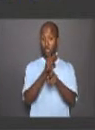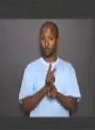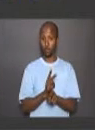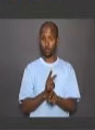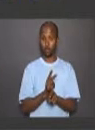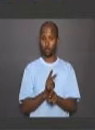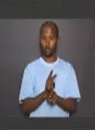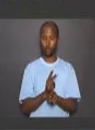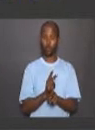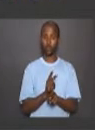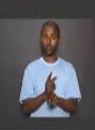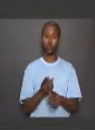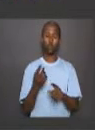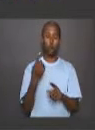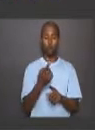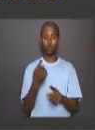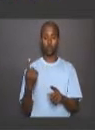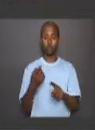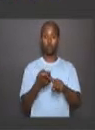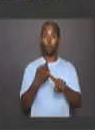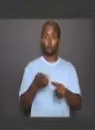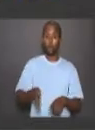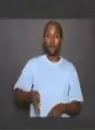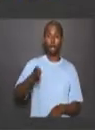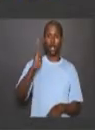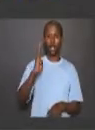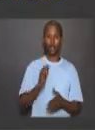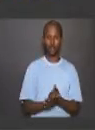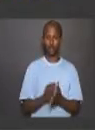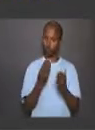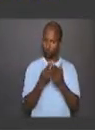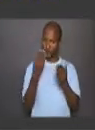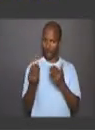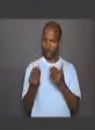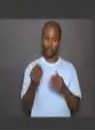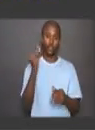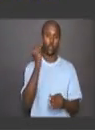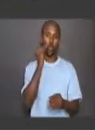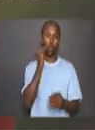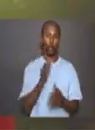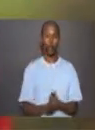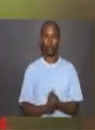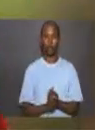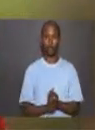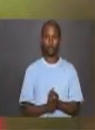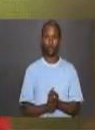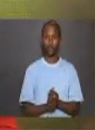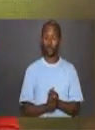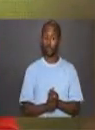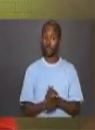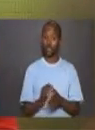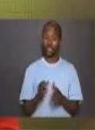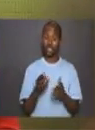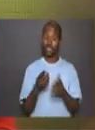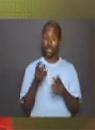is borrowed, often from a bank, to buy real estate. It